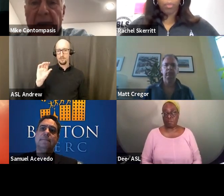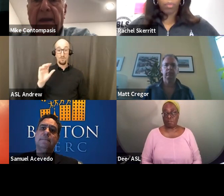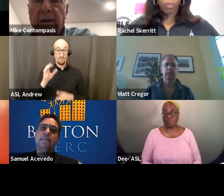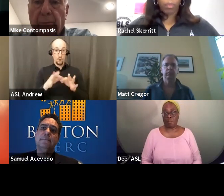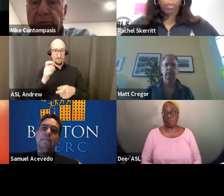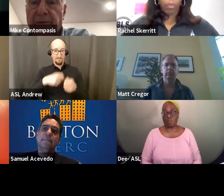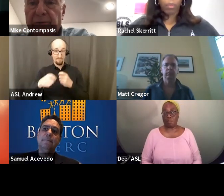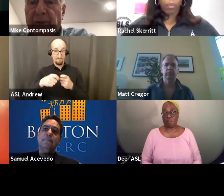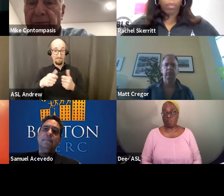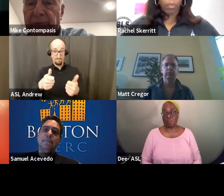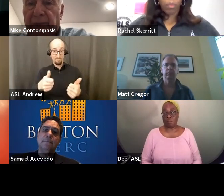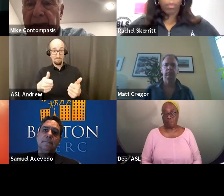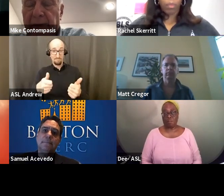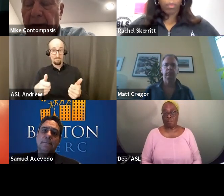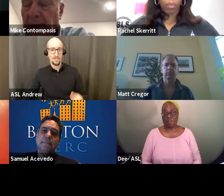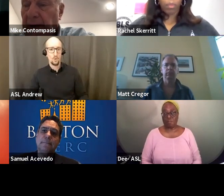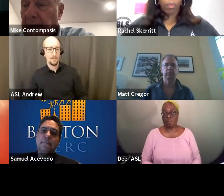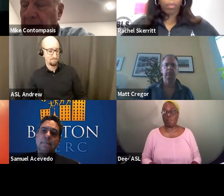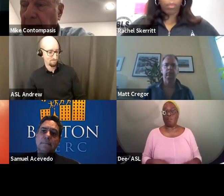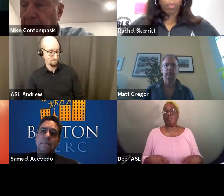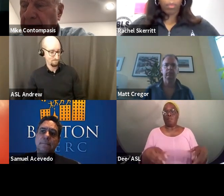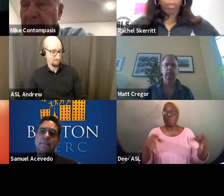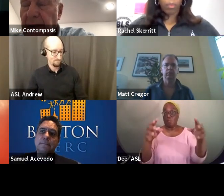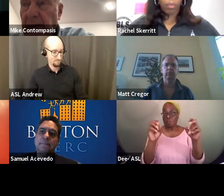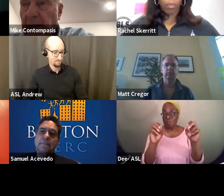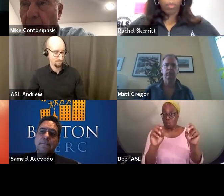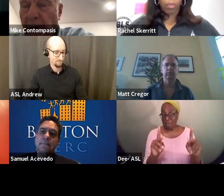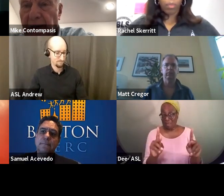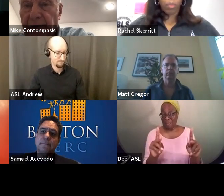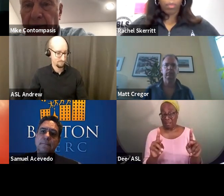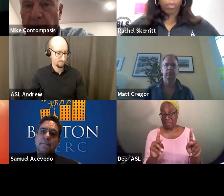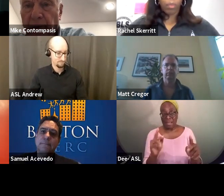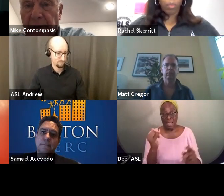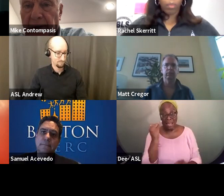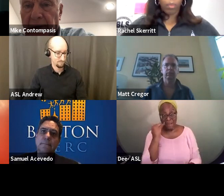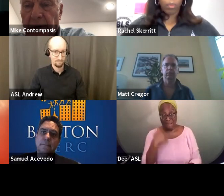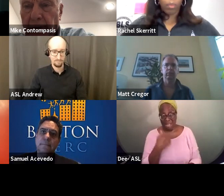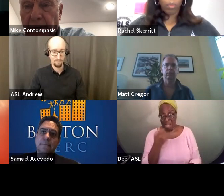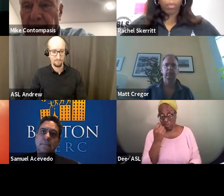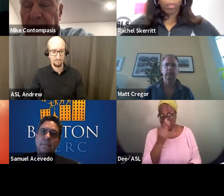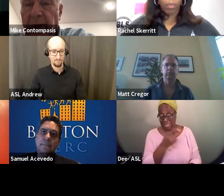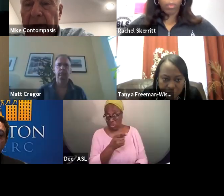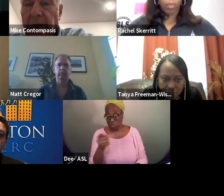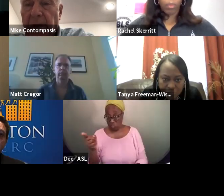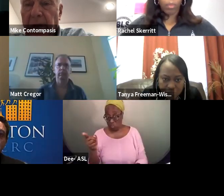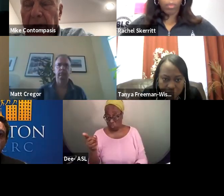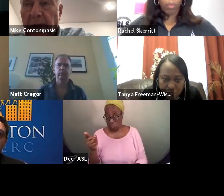we may have reached consensus that the grades that will be included